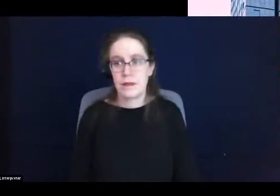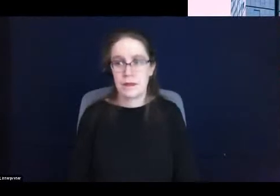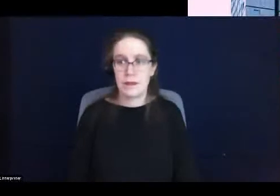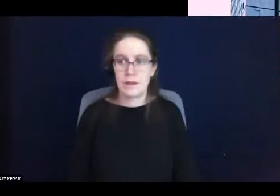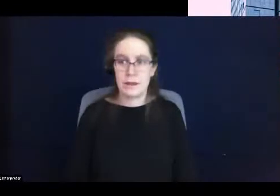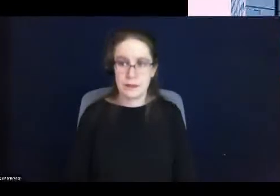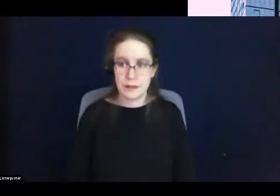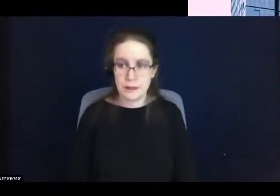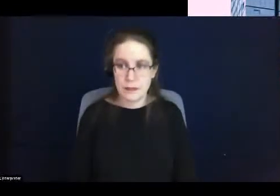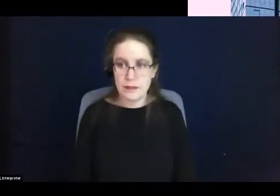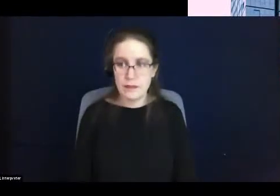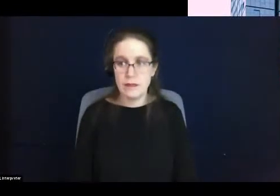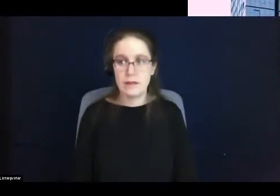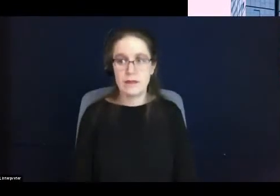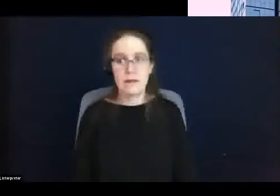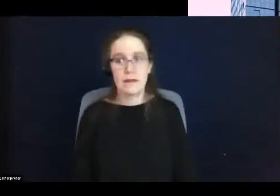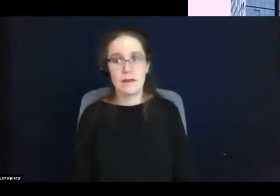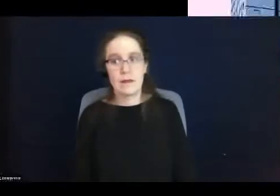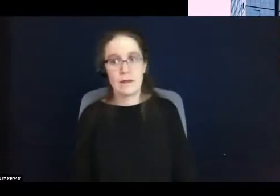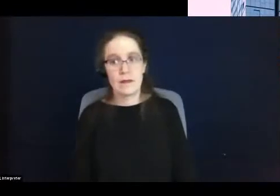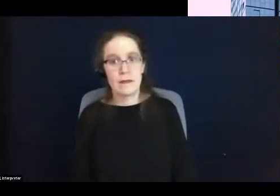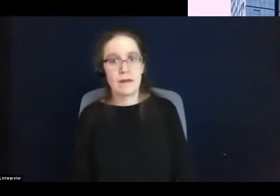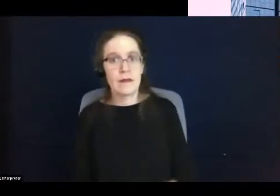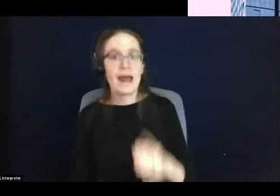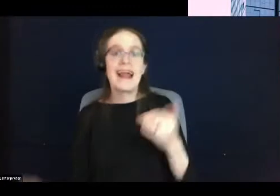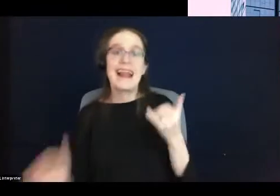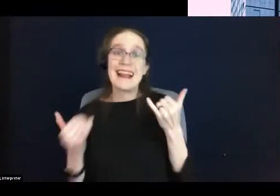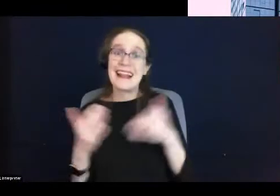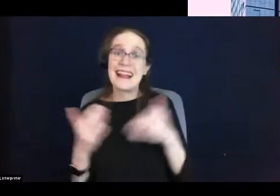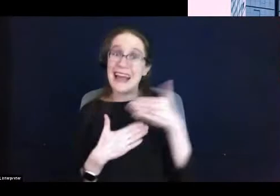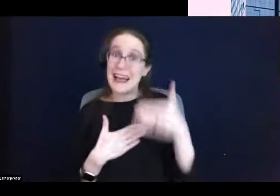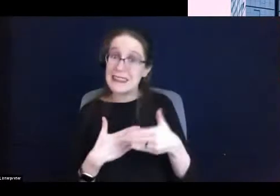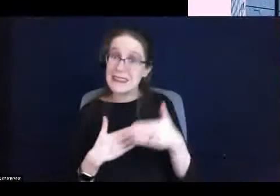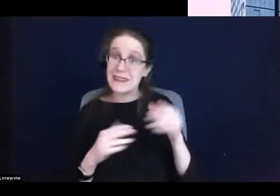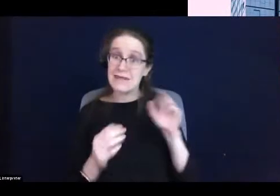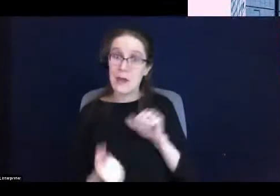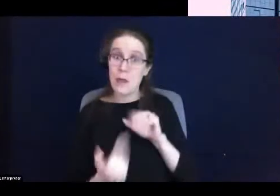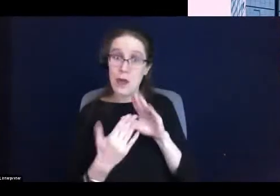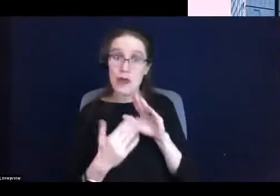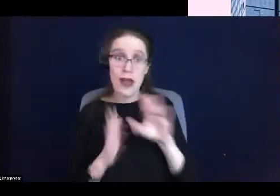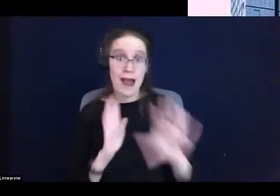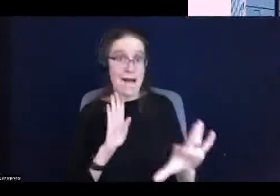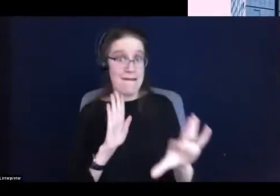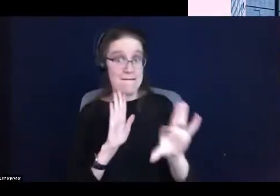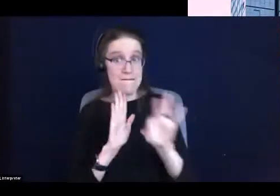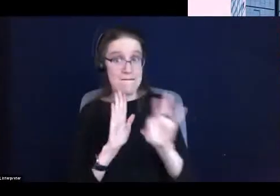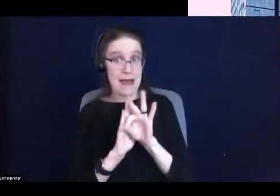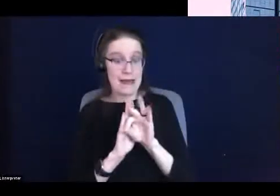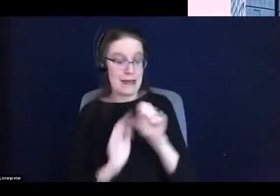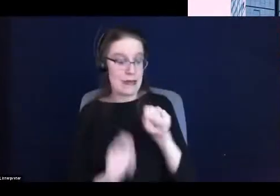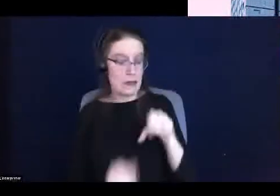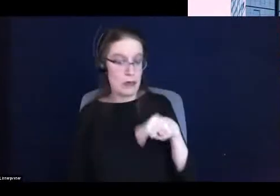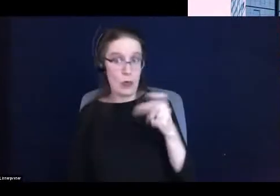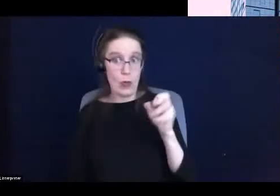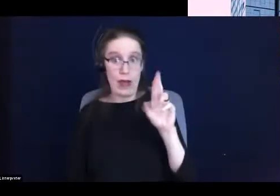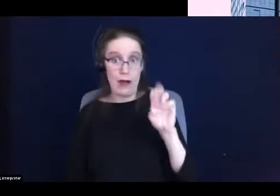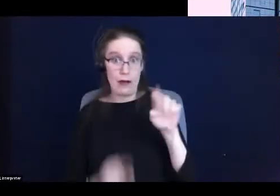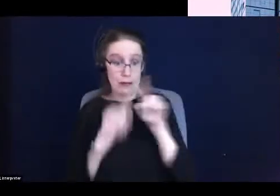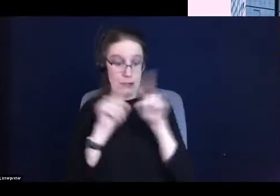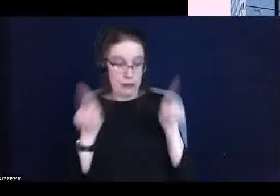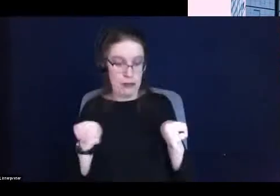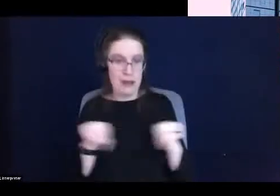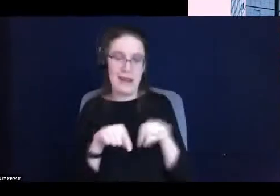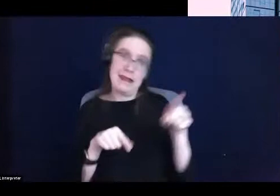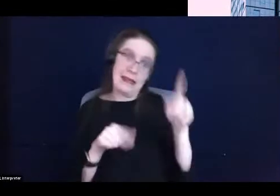The next one is finding squares. And I particularly picked this picture because there is a lot of squares here, but take a look around